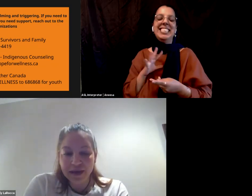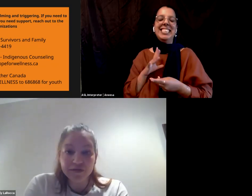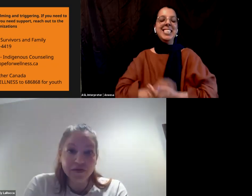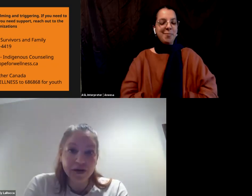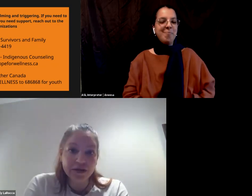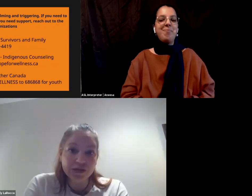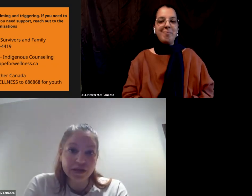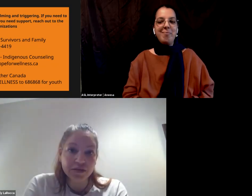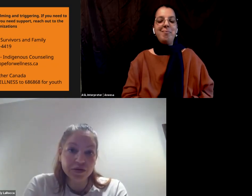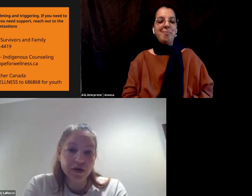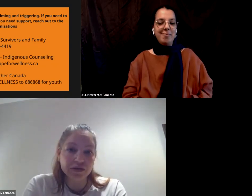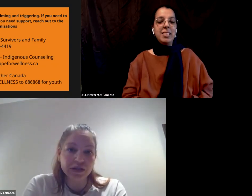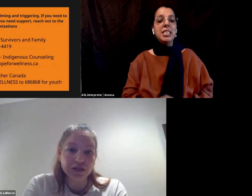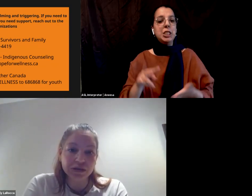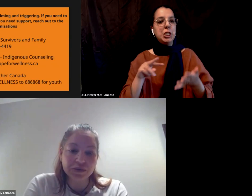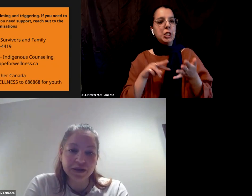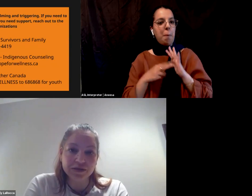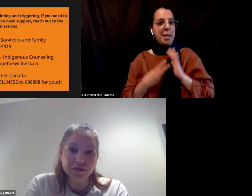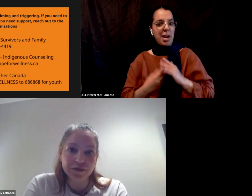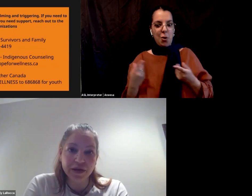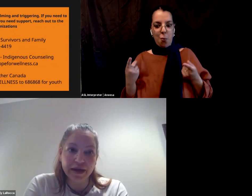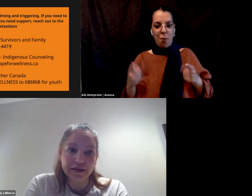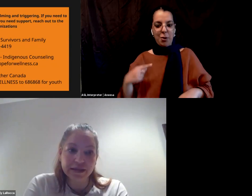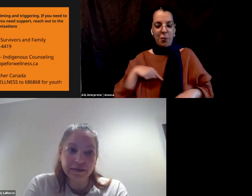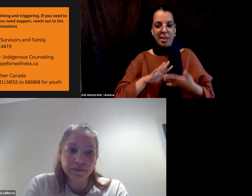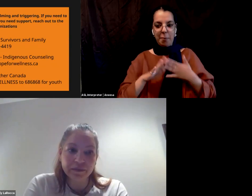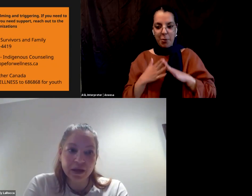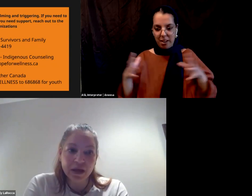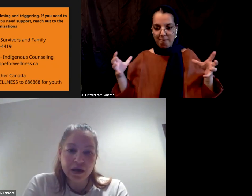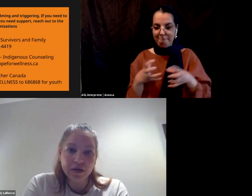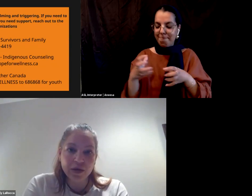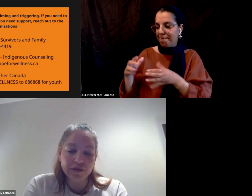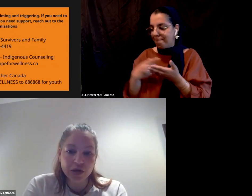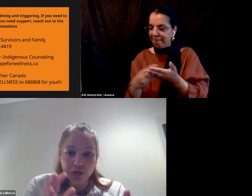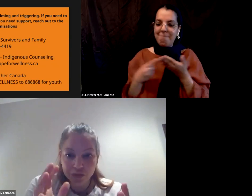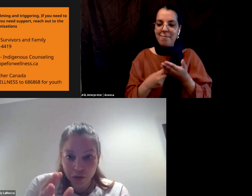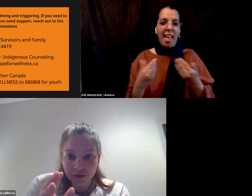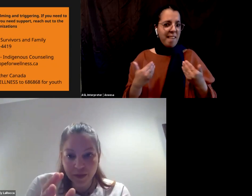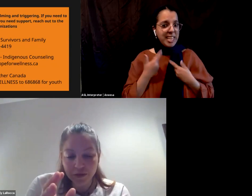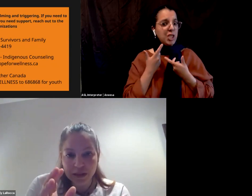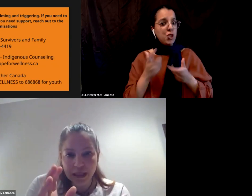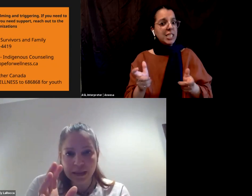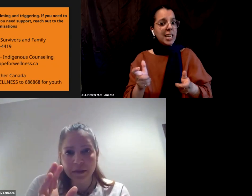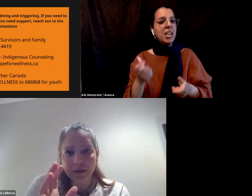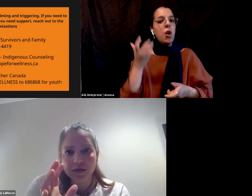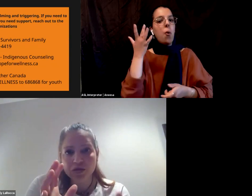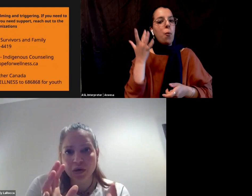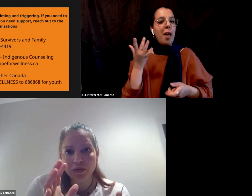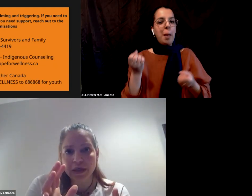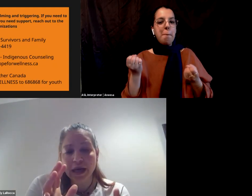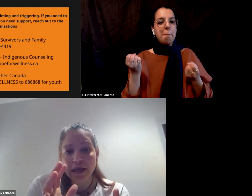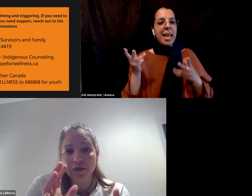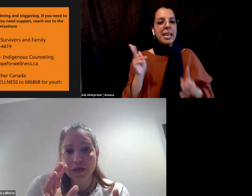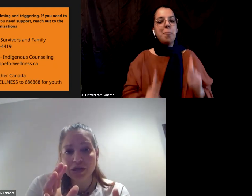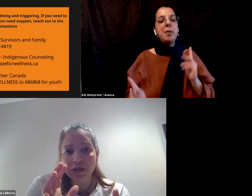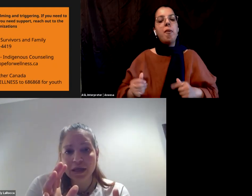it makes for very interesting community consultations because we've had we have a huge pool of members in and amongst the Toronto